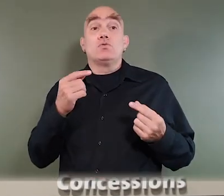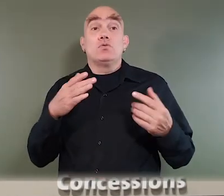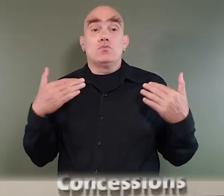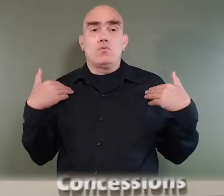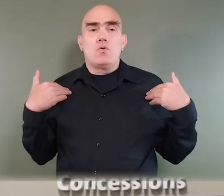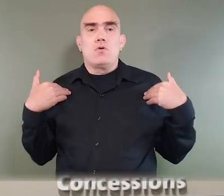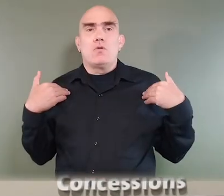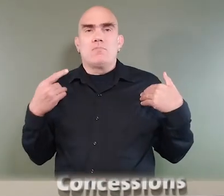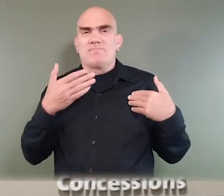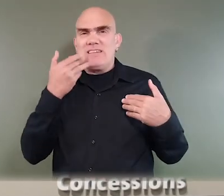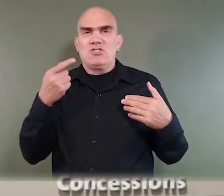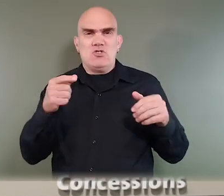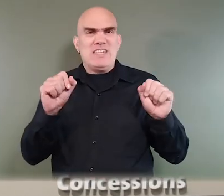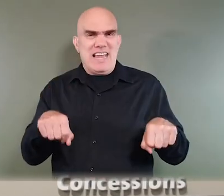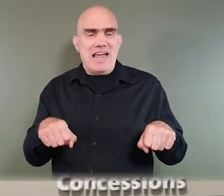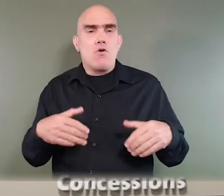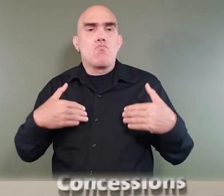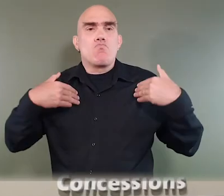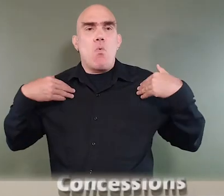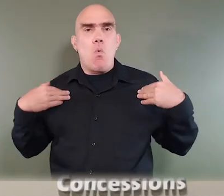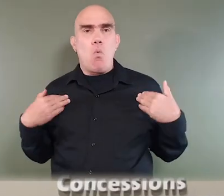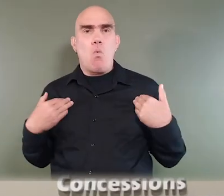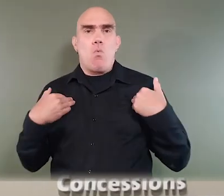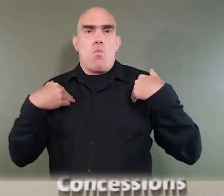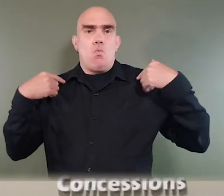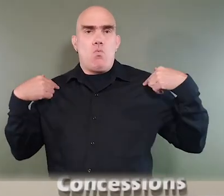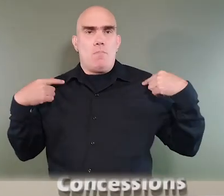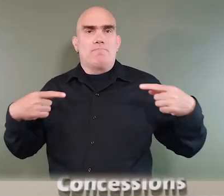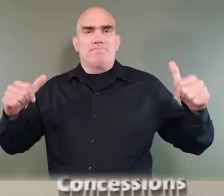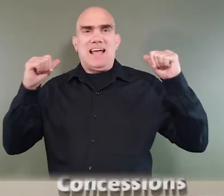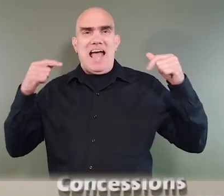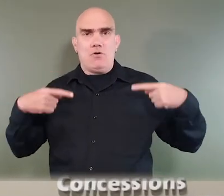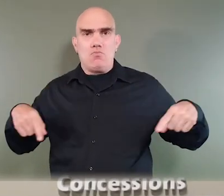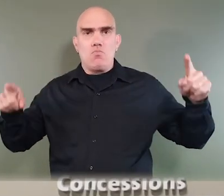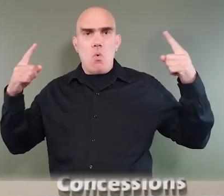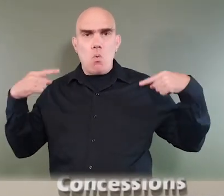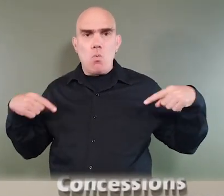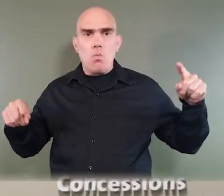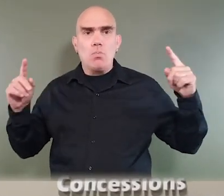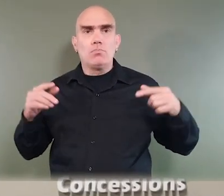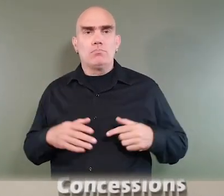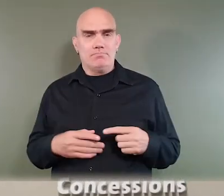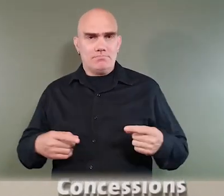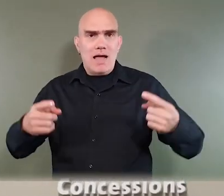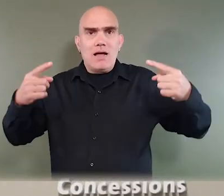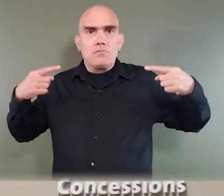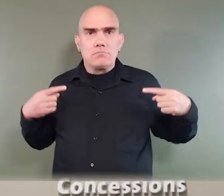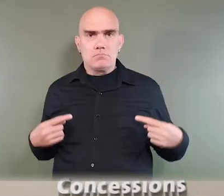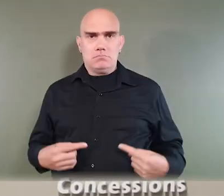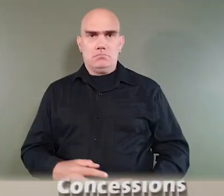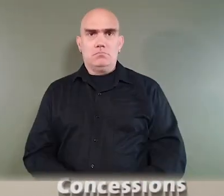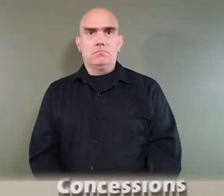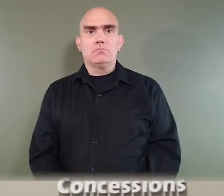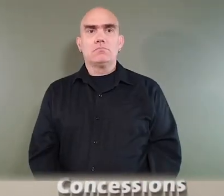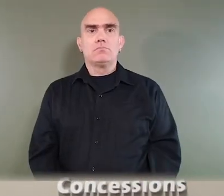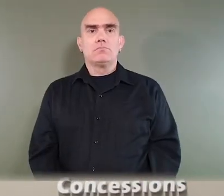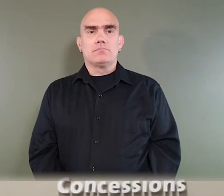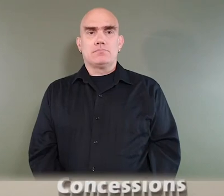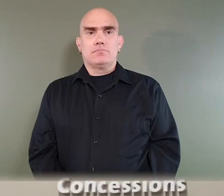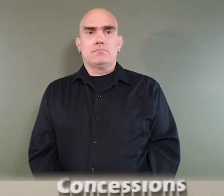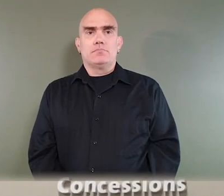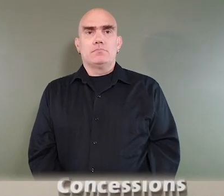can. Take them back. Take them back. Take them back.